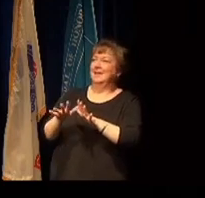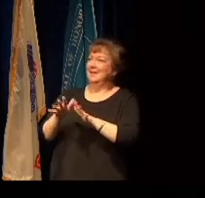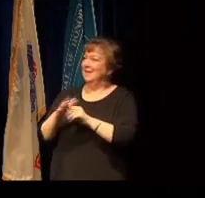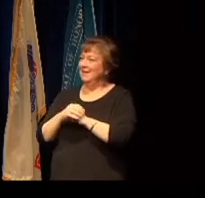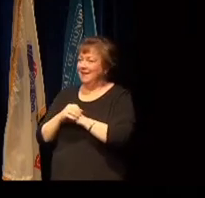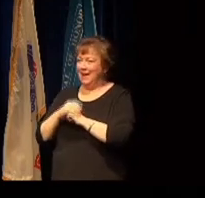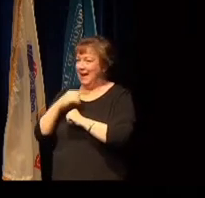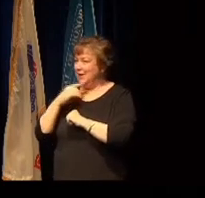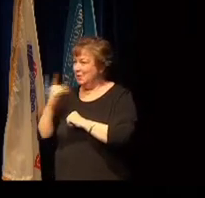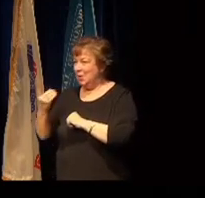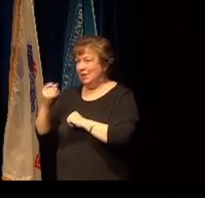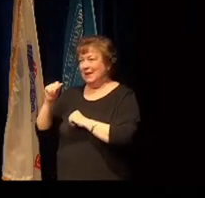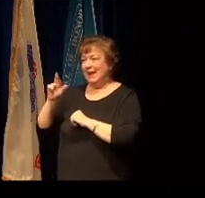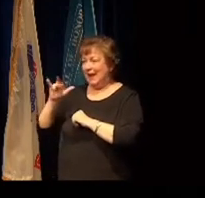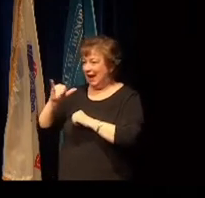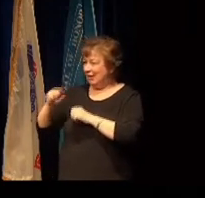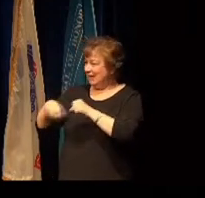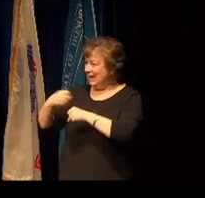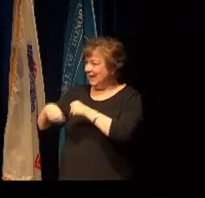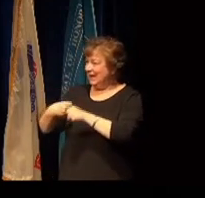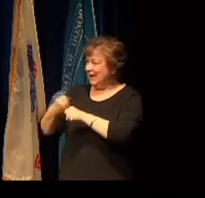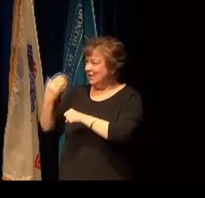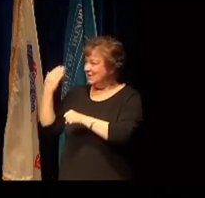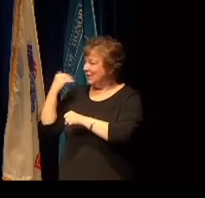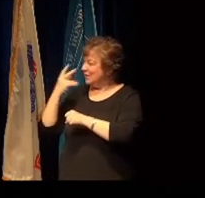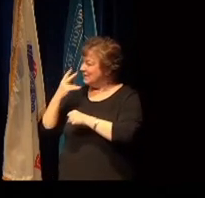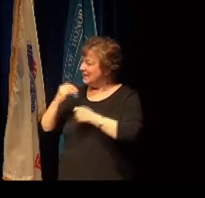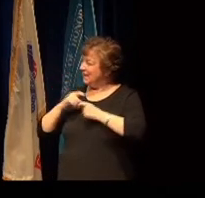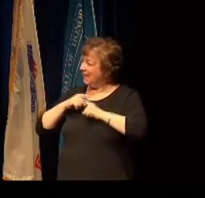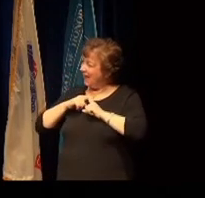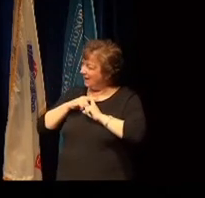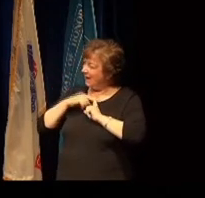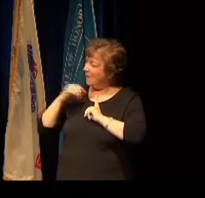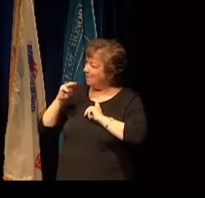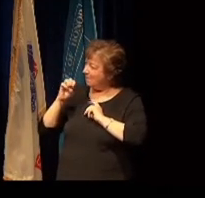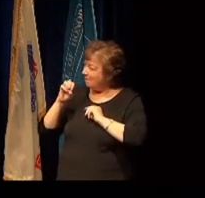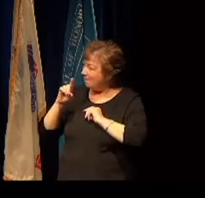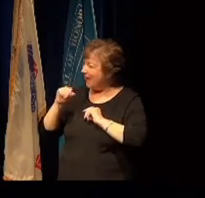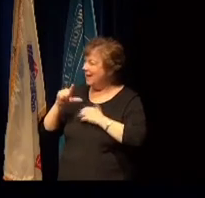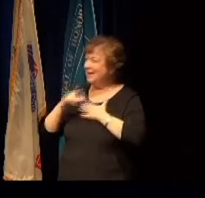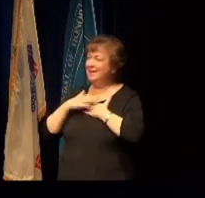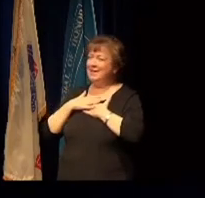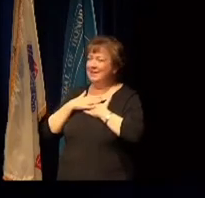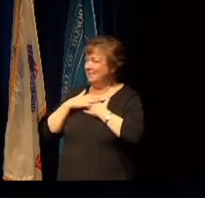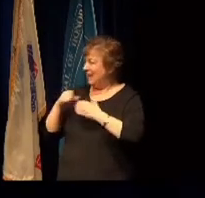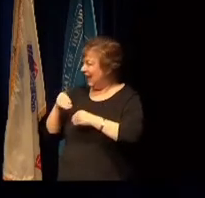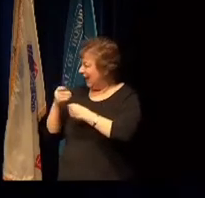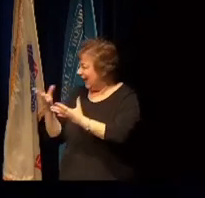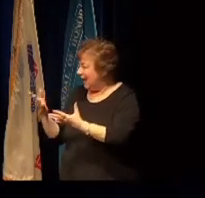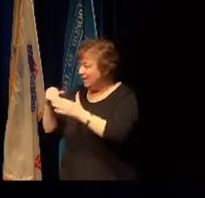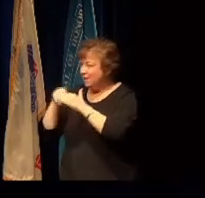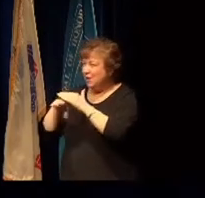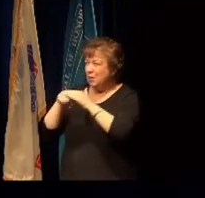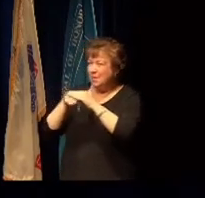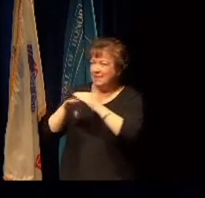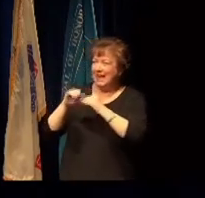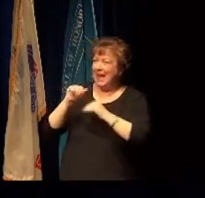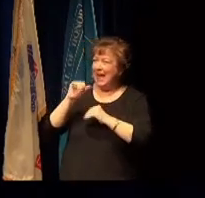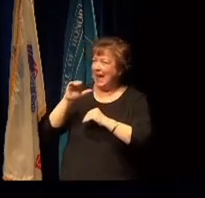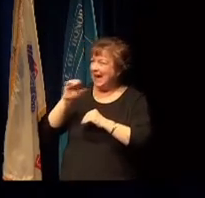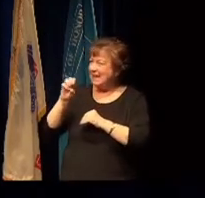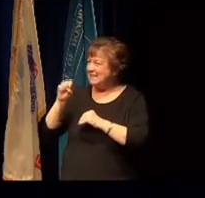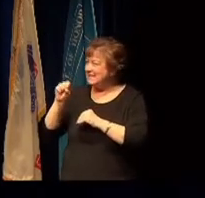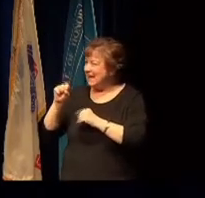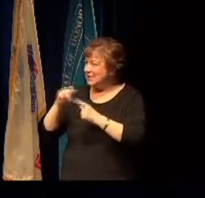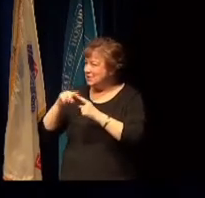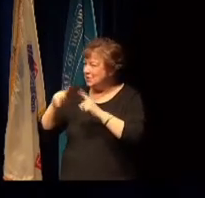I told Gary years ago, I say, you see that medal around your neck? That's granted you access to people that